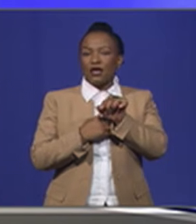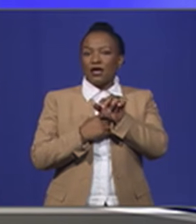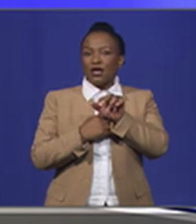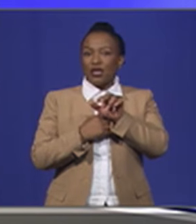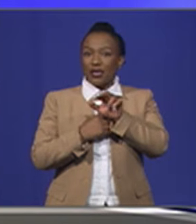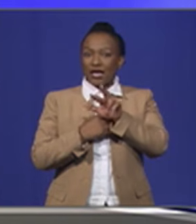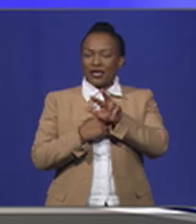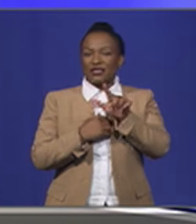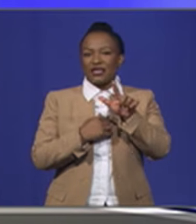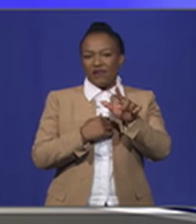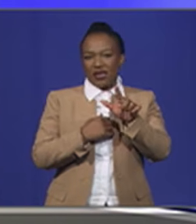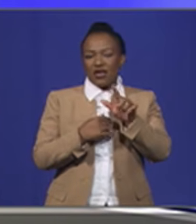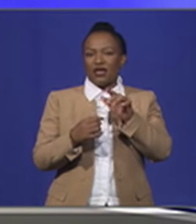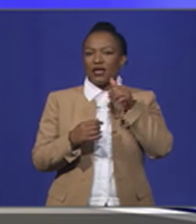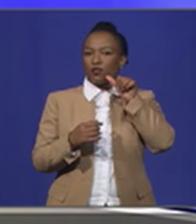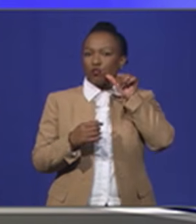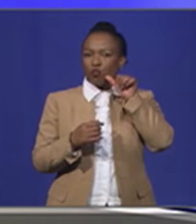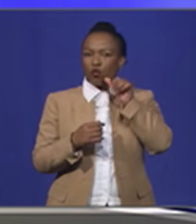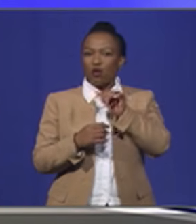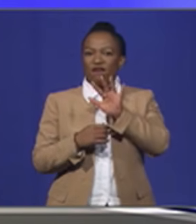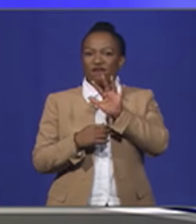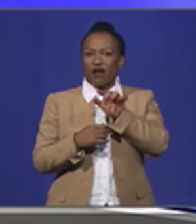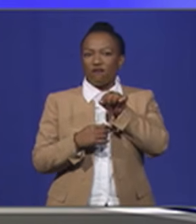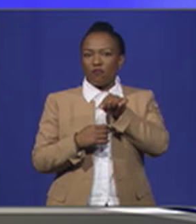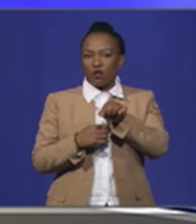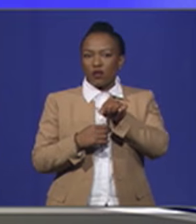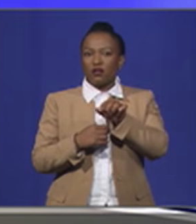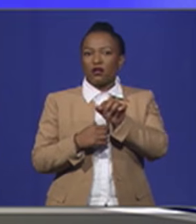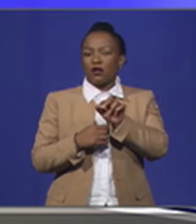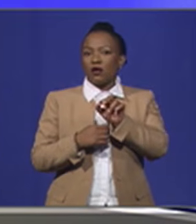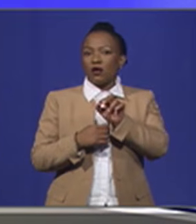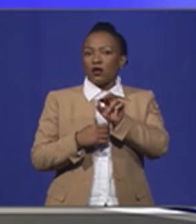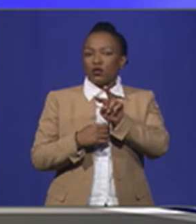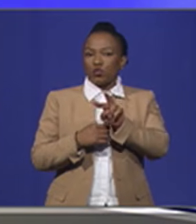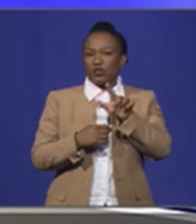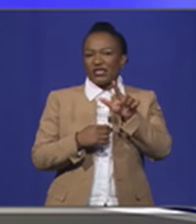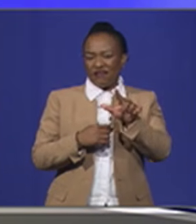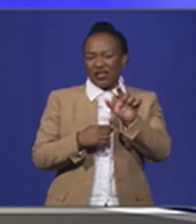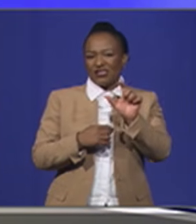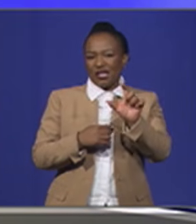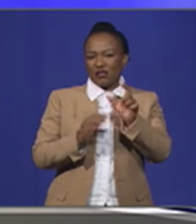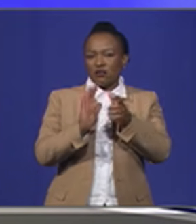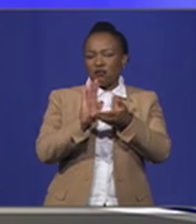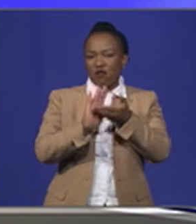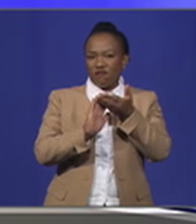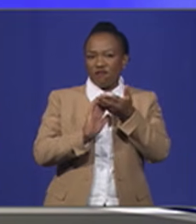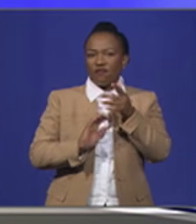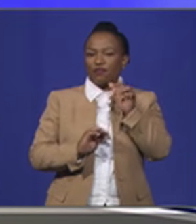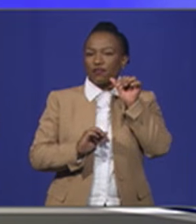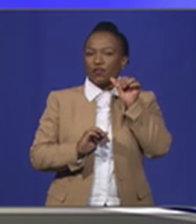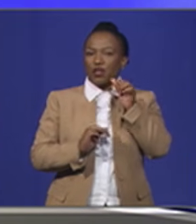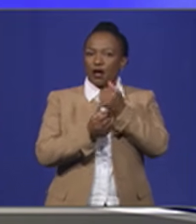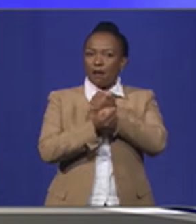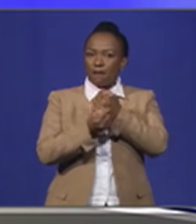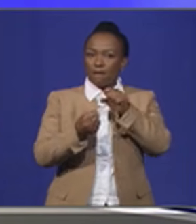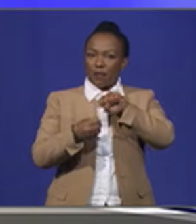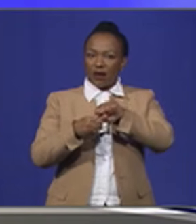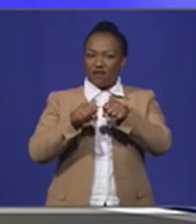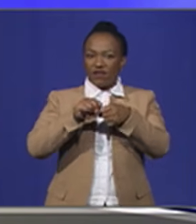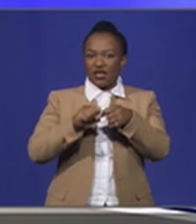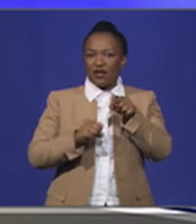27 ya diesel ka diranta di le 5 le disente di le 27 mme ya parafene e tla tlhatlhoga ka diranta di le 4